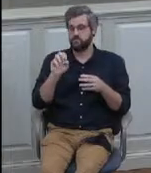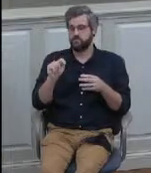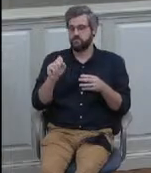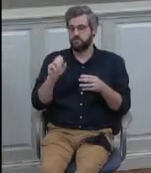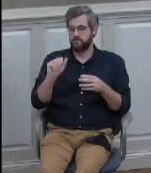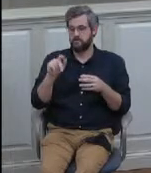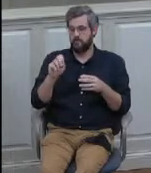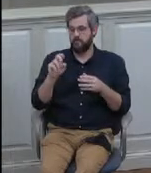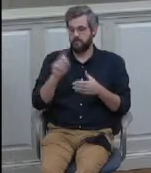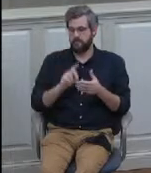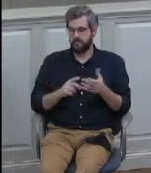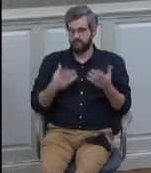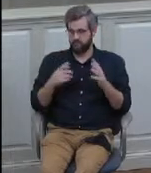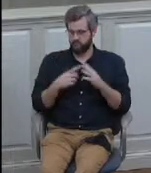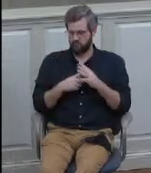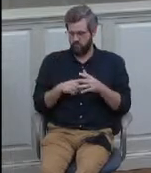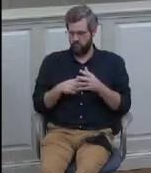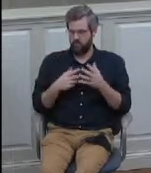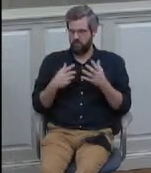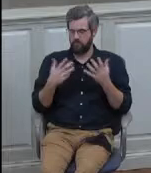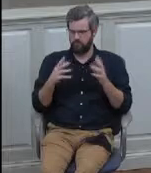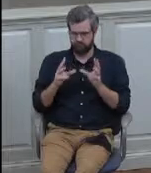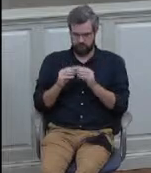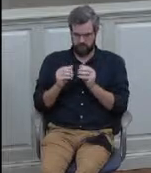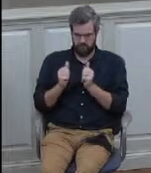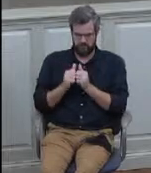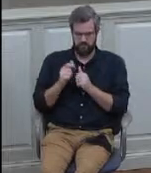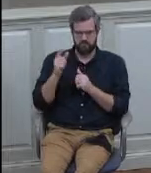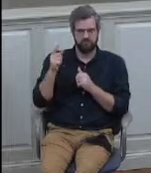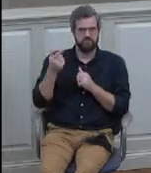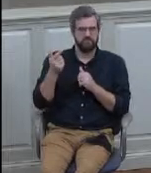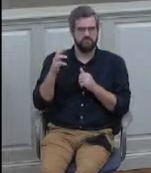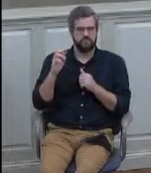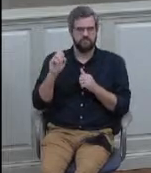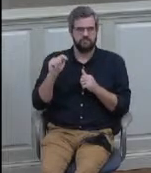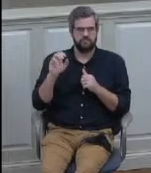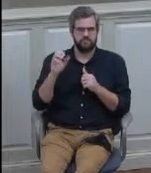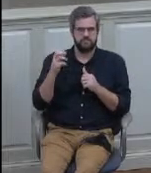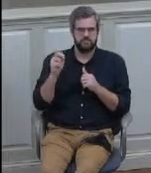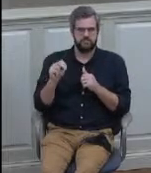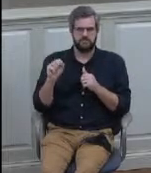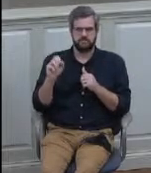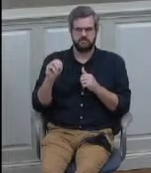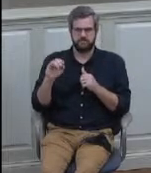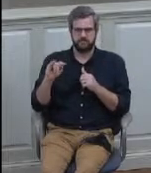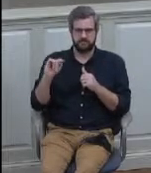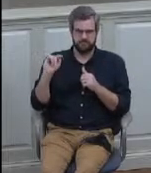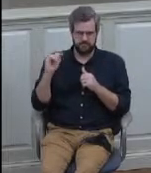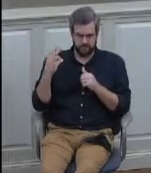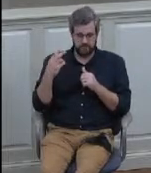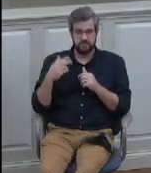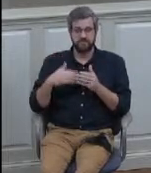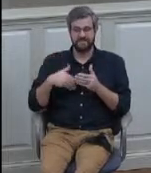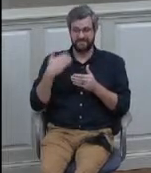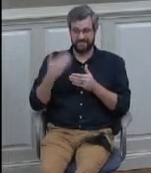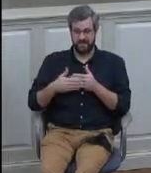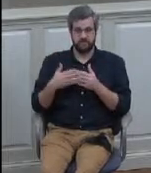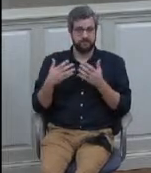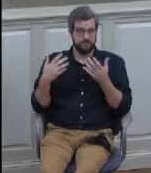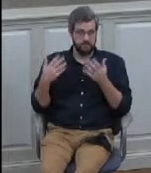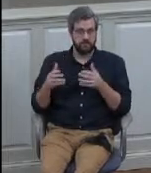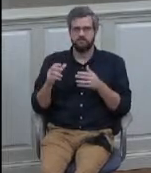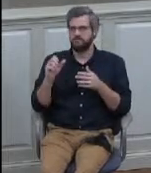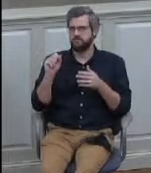we've started that design. We've had a few meetings so far with our consultant, Gresham Smith. The next big step for us are